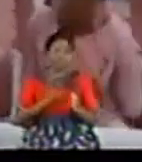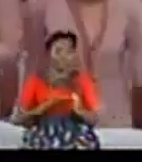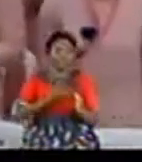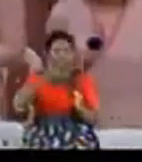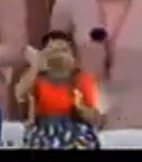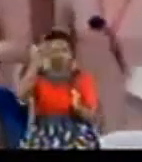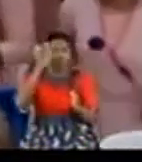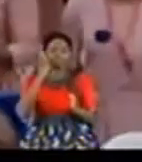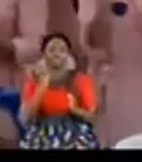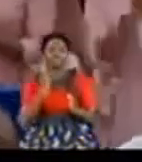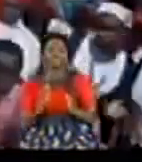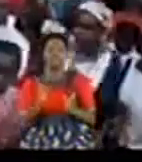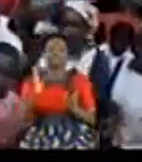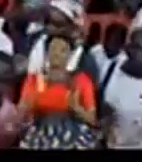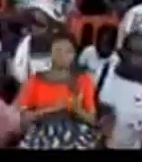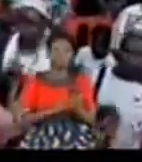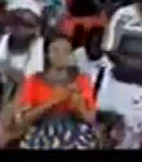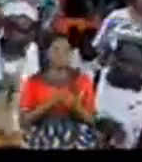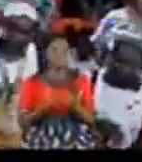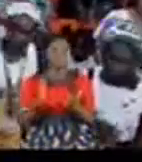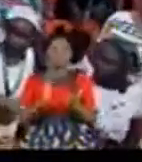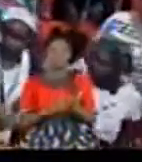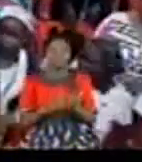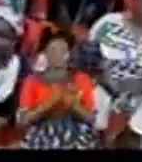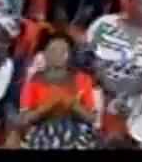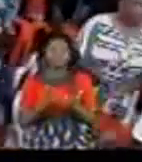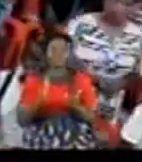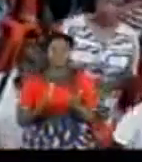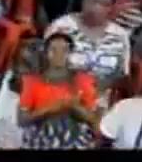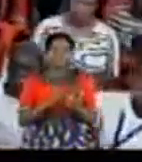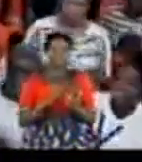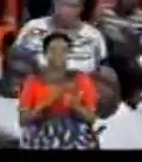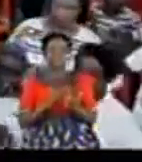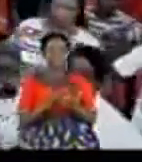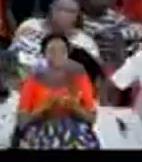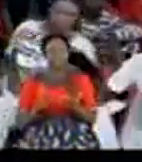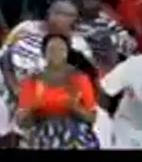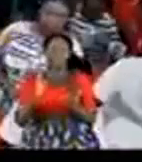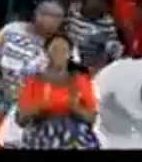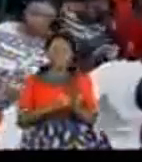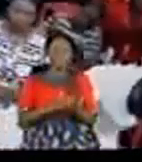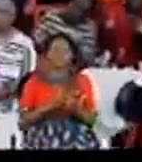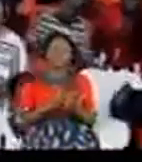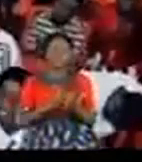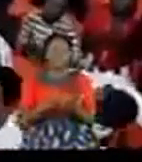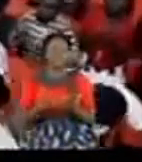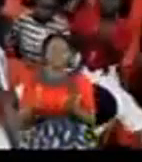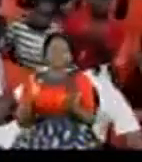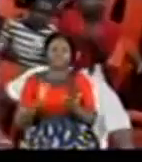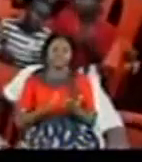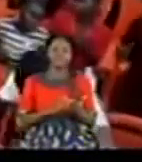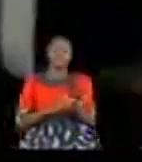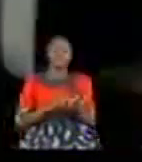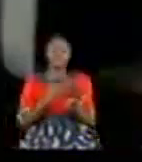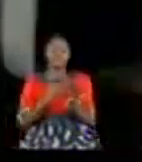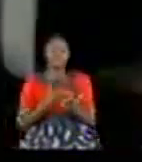great is for us be against us is us